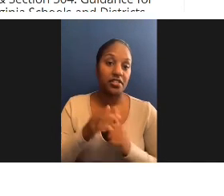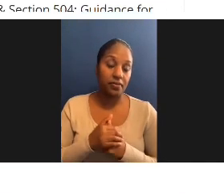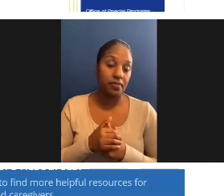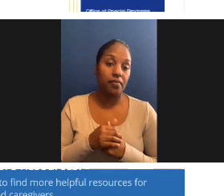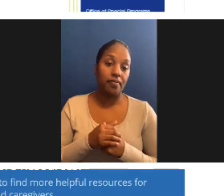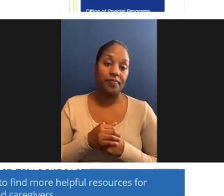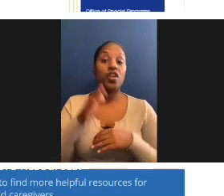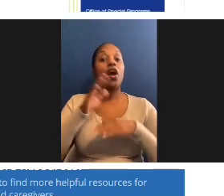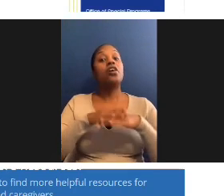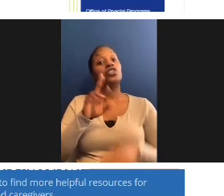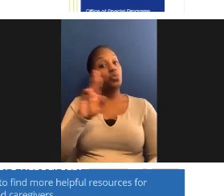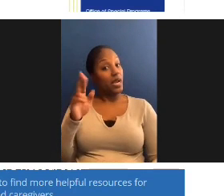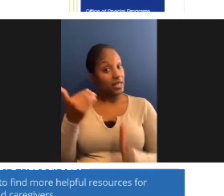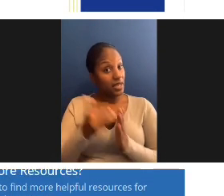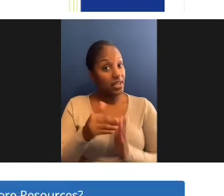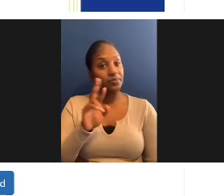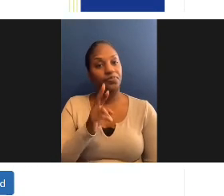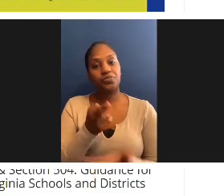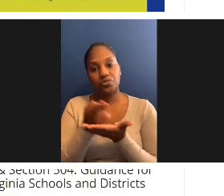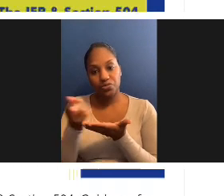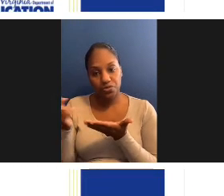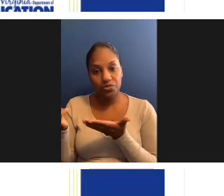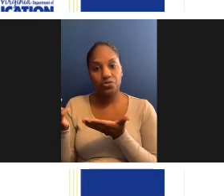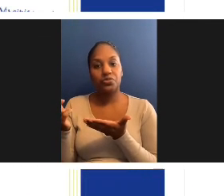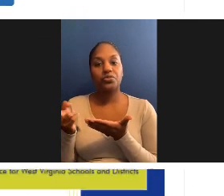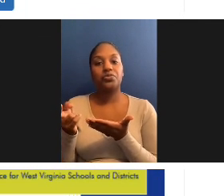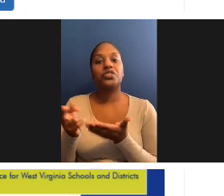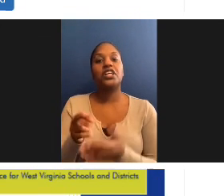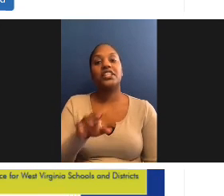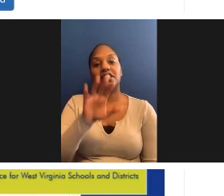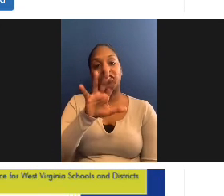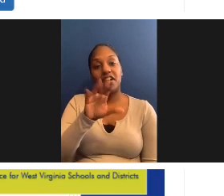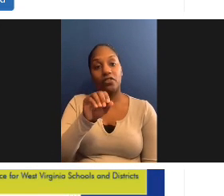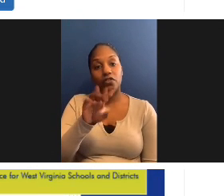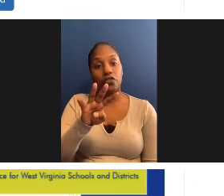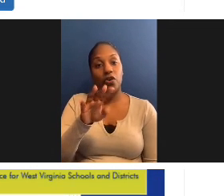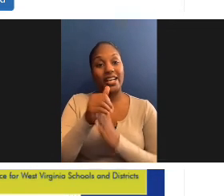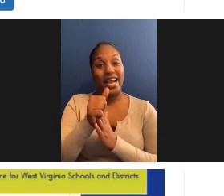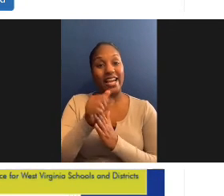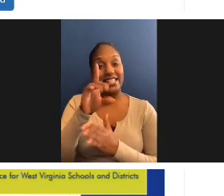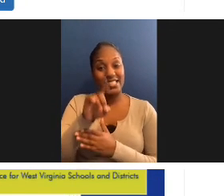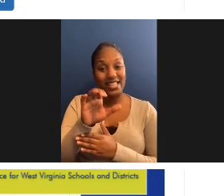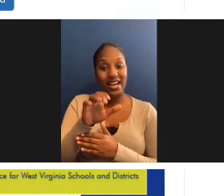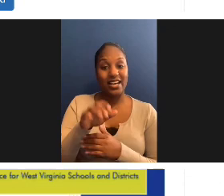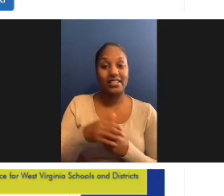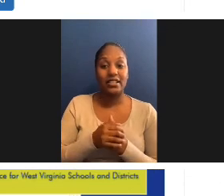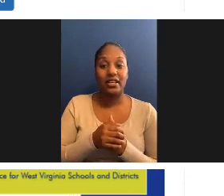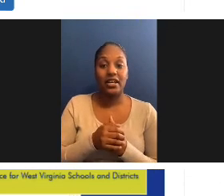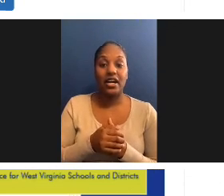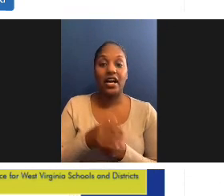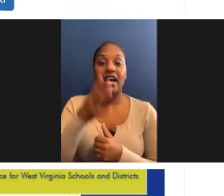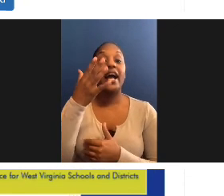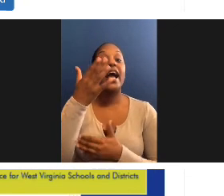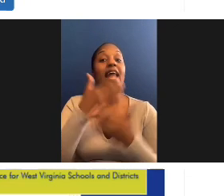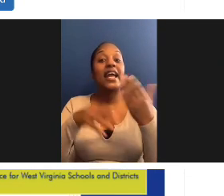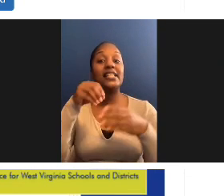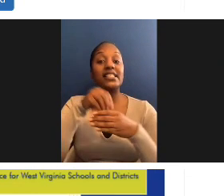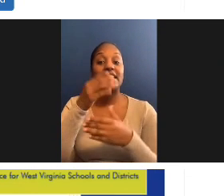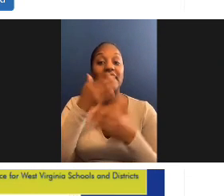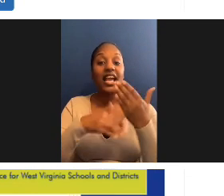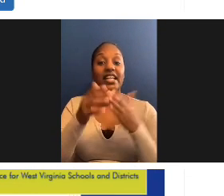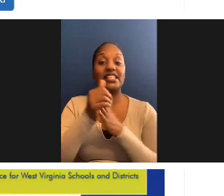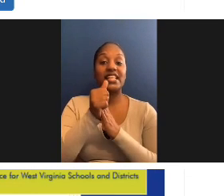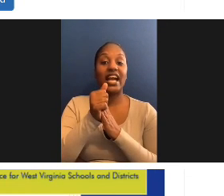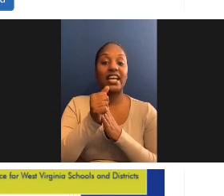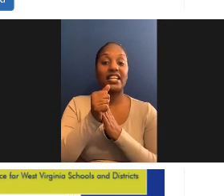are resources, the IEP and Section 504 guidance document. Hand in Hand is a guidance document for West Virginia